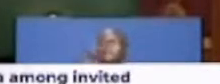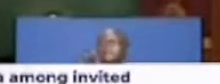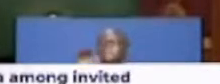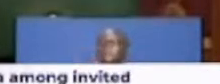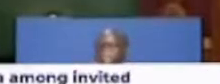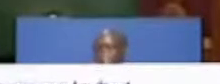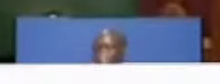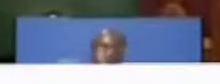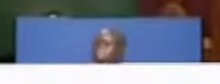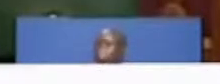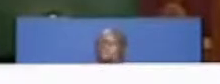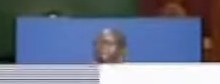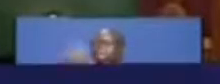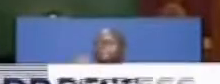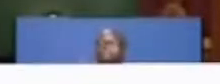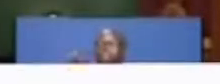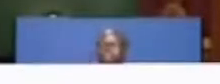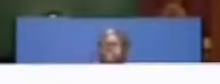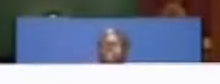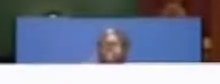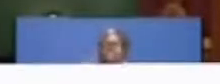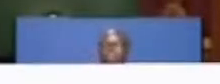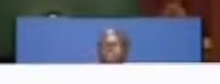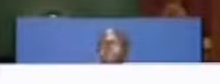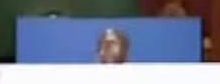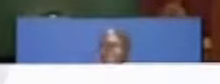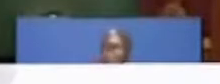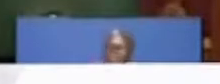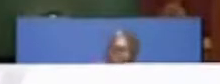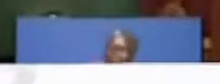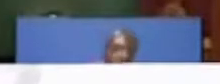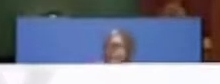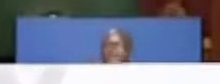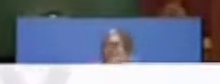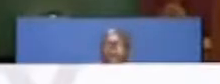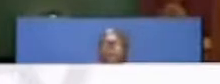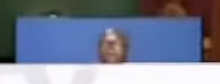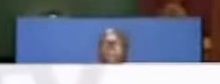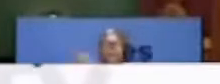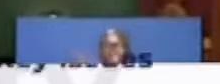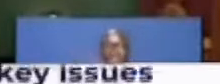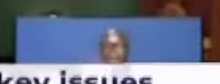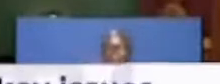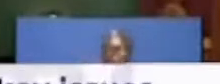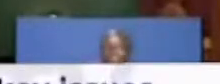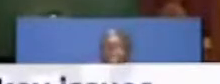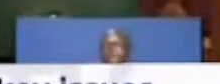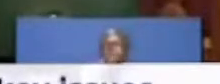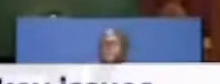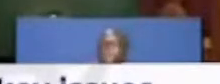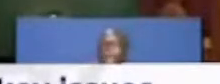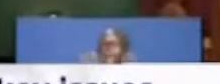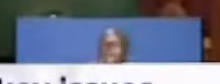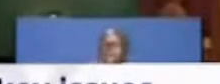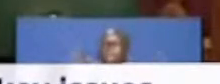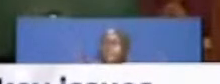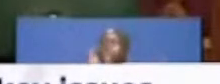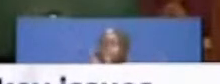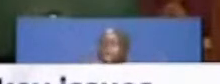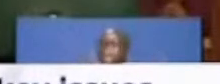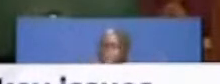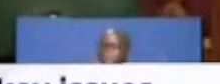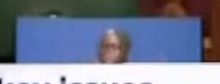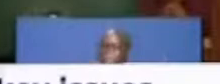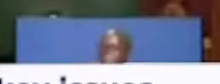has set up 1,600 water points in all our informal settlements to supply free water to the residents.